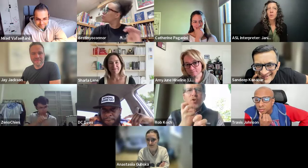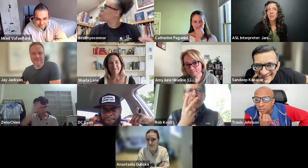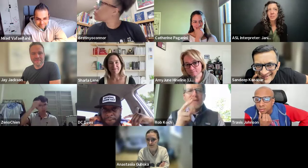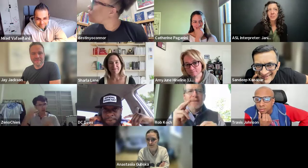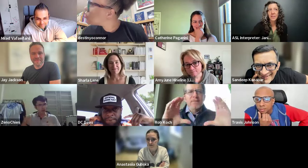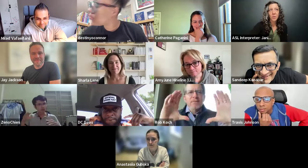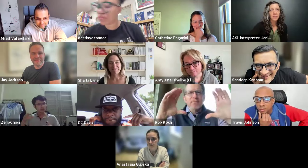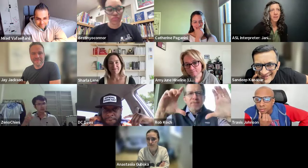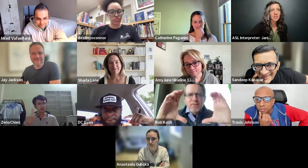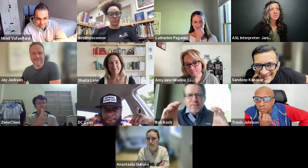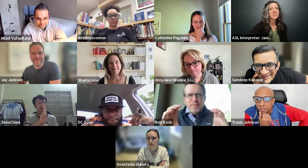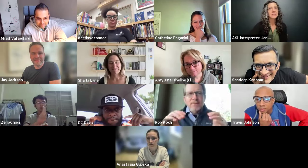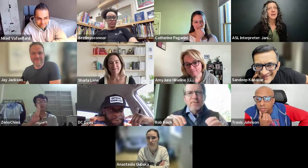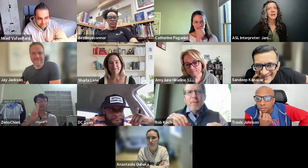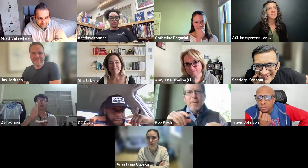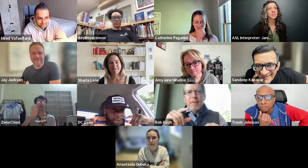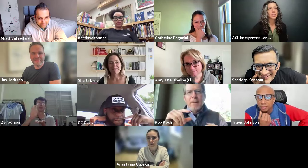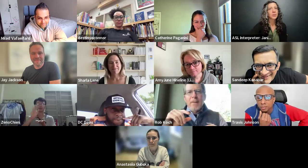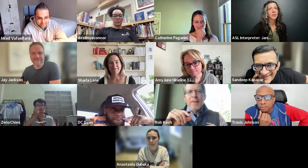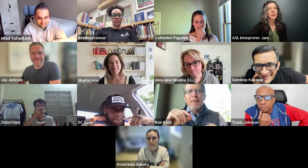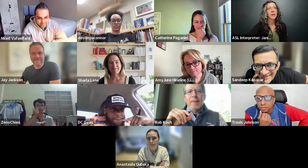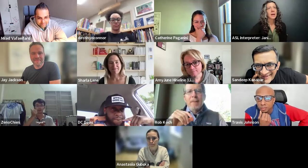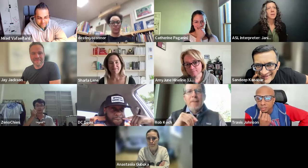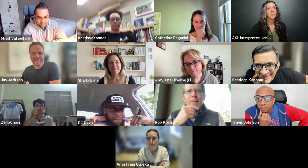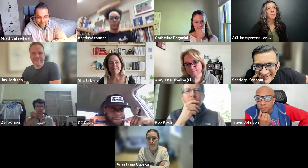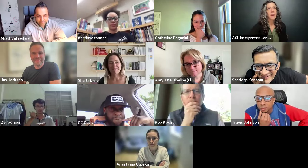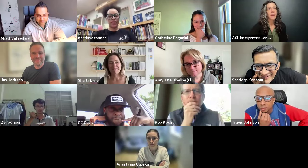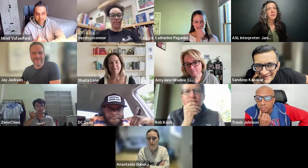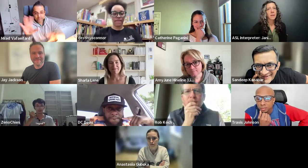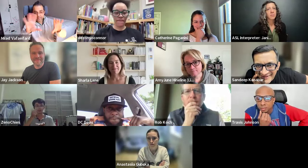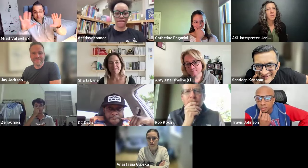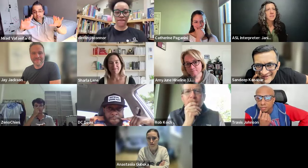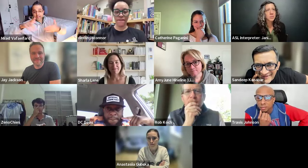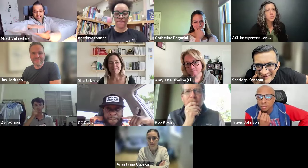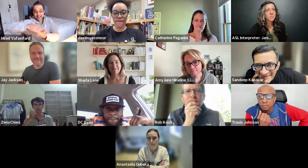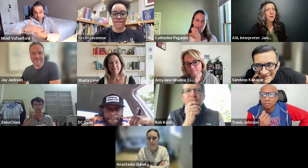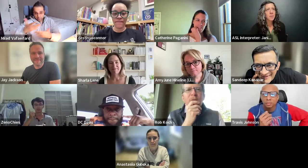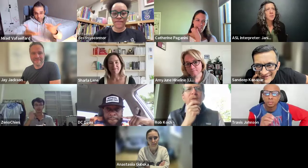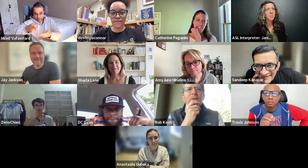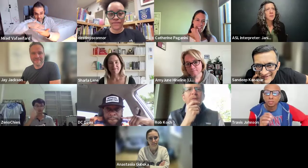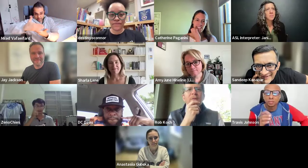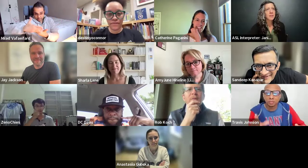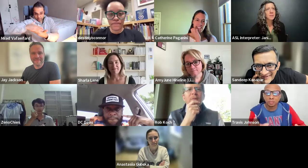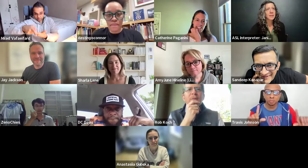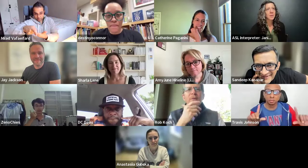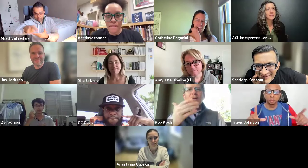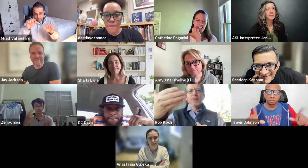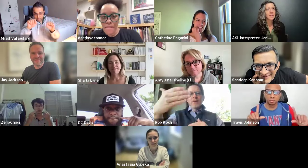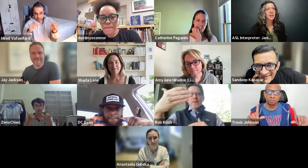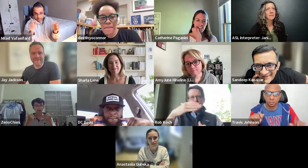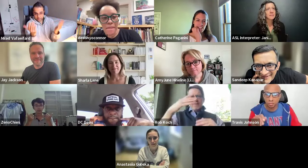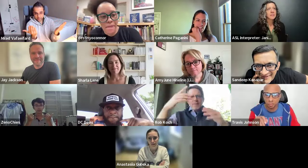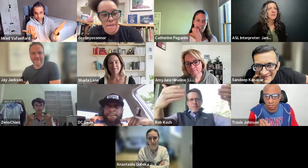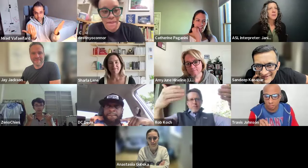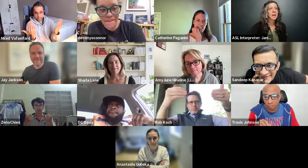And they weren't quite sure if I had the qualifications. I had to show and Rob said, can you just back up a little bit? Because we can't quite